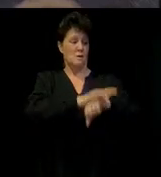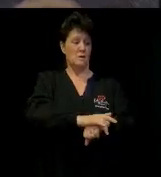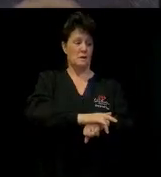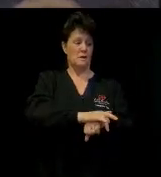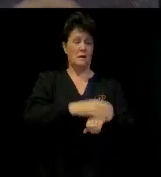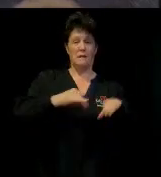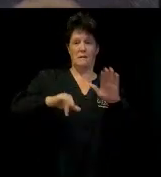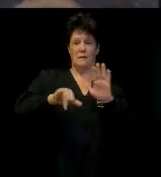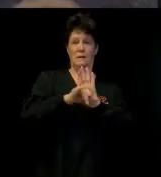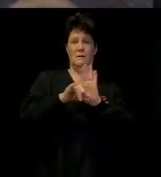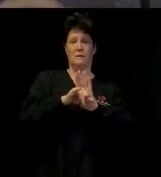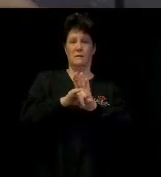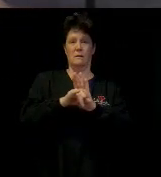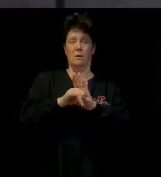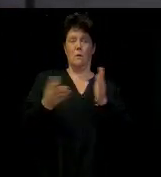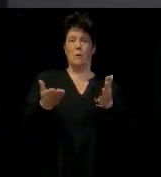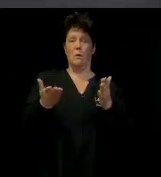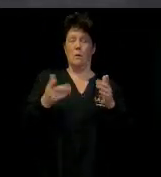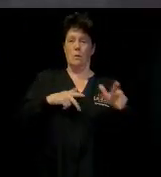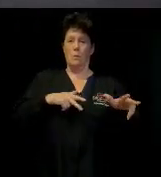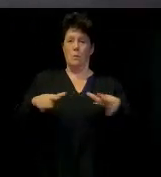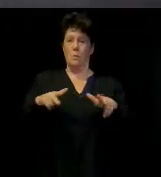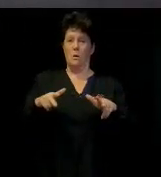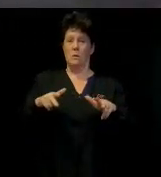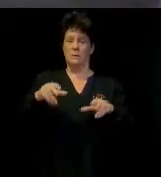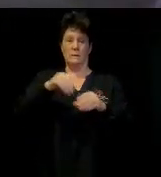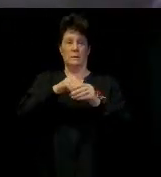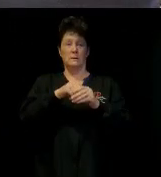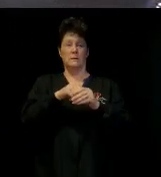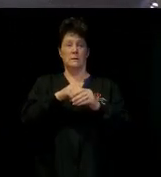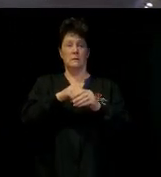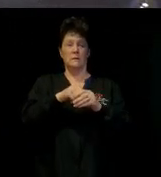identity one walks in as a child of God.